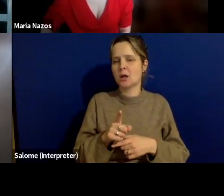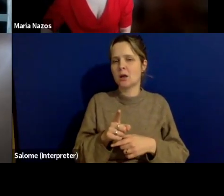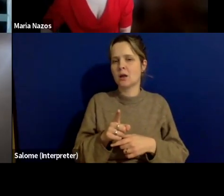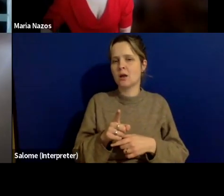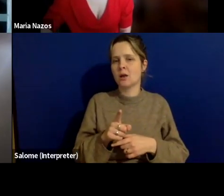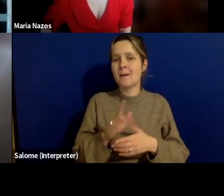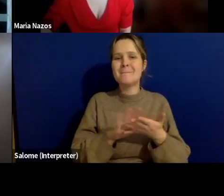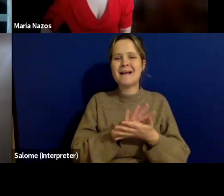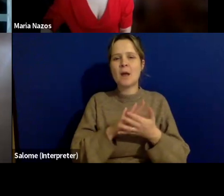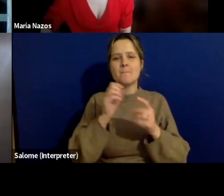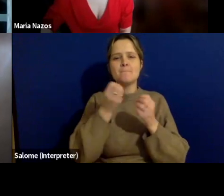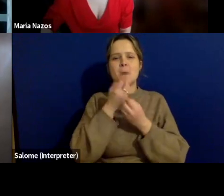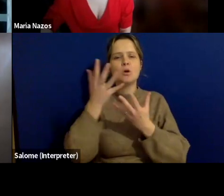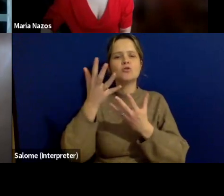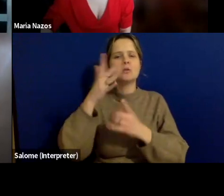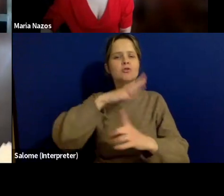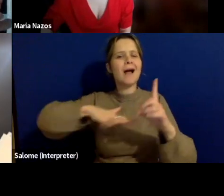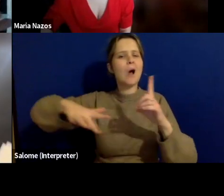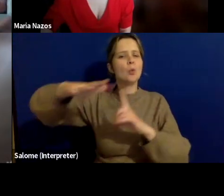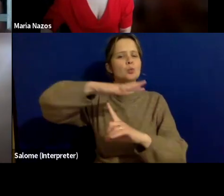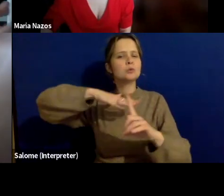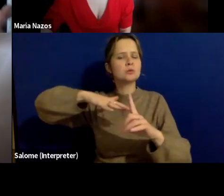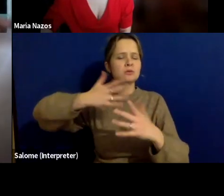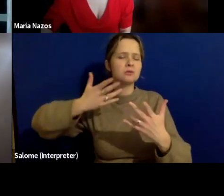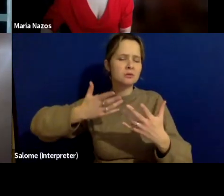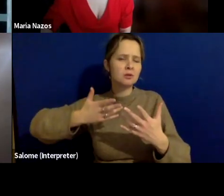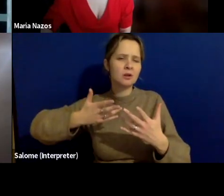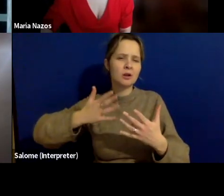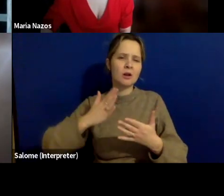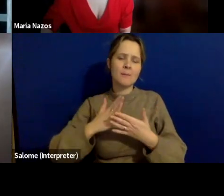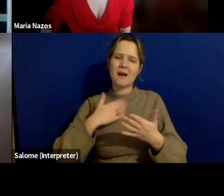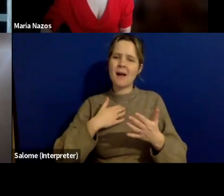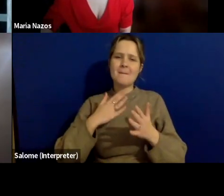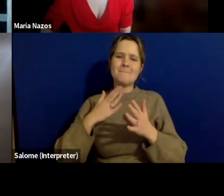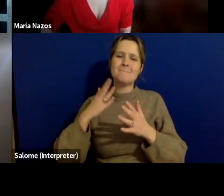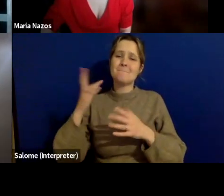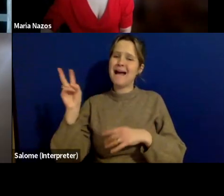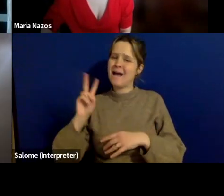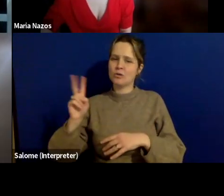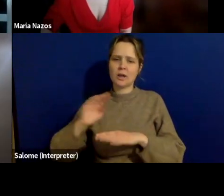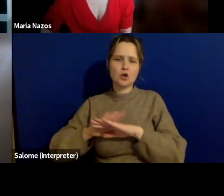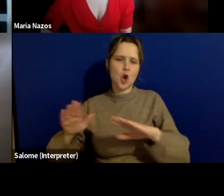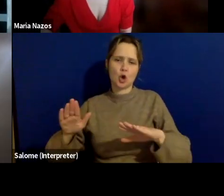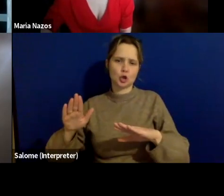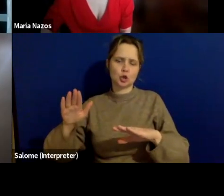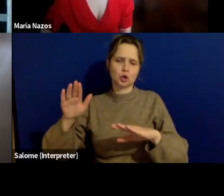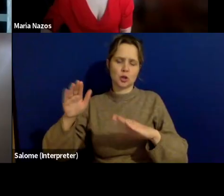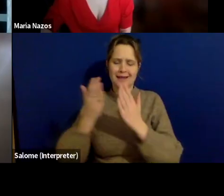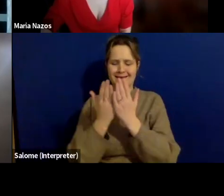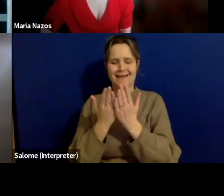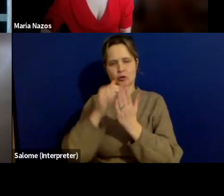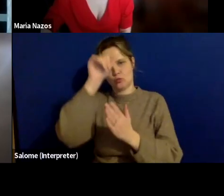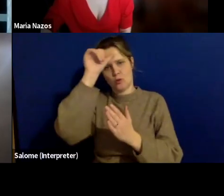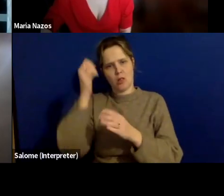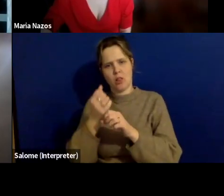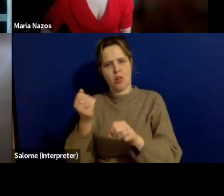the atmosphere, I have to say. Although my parents are not intellectuals, of course, but somehow they